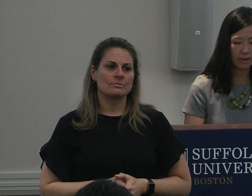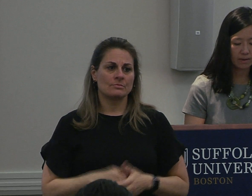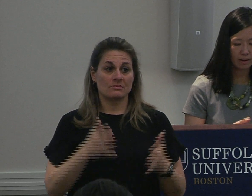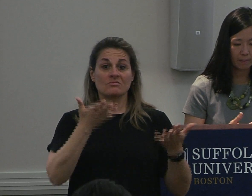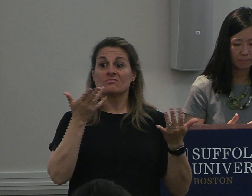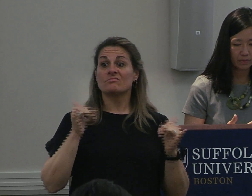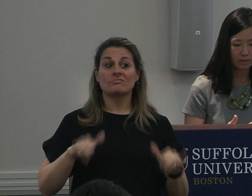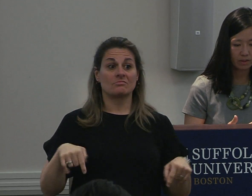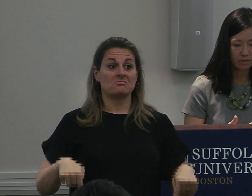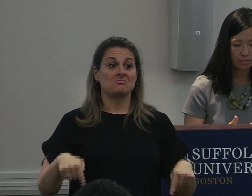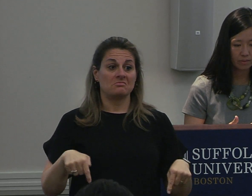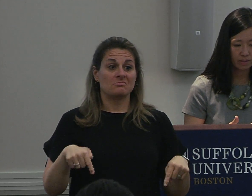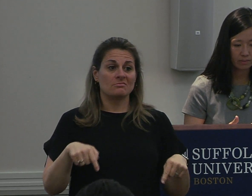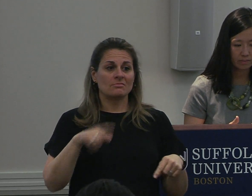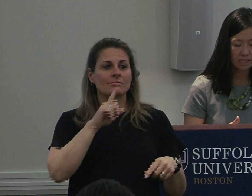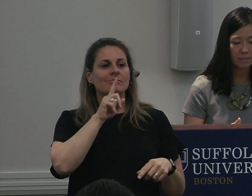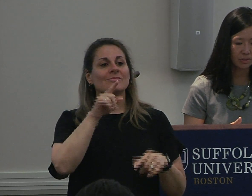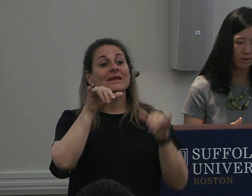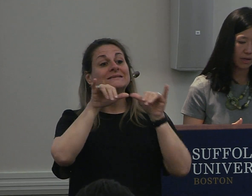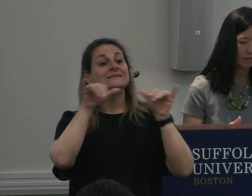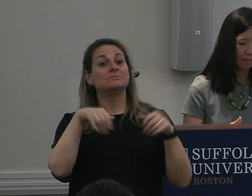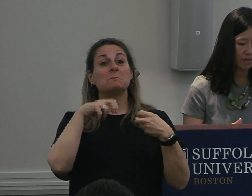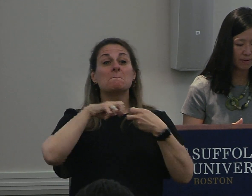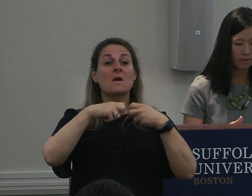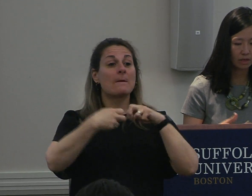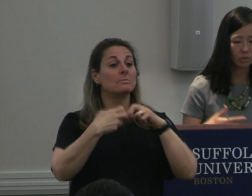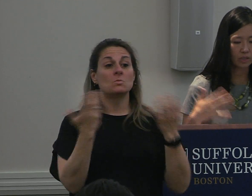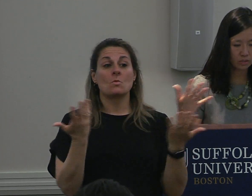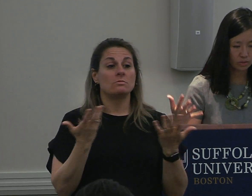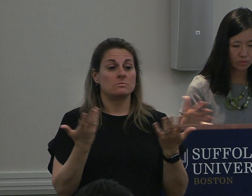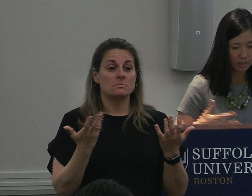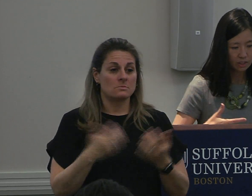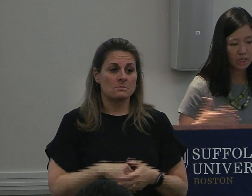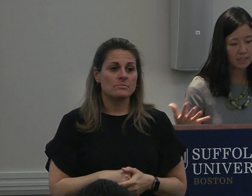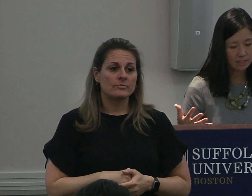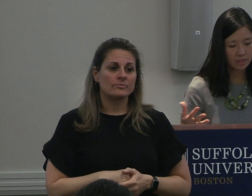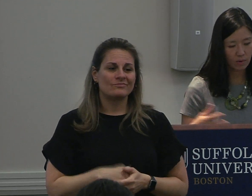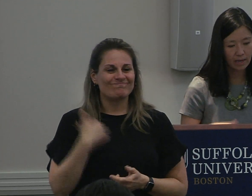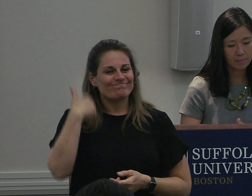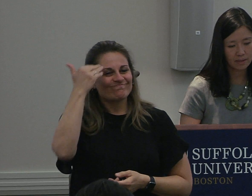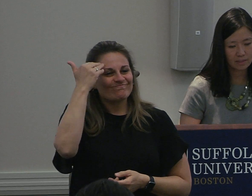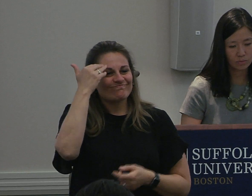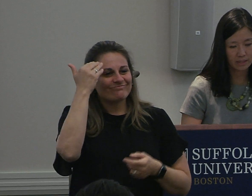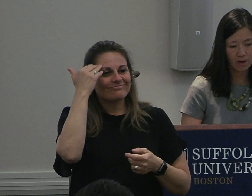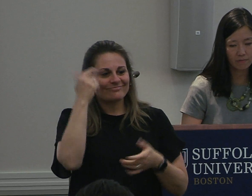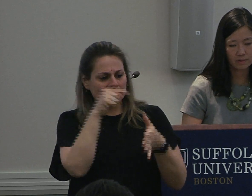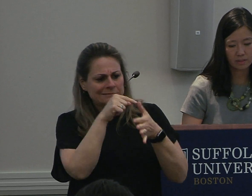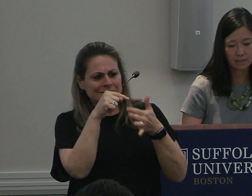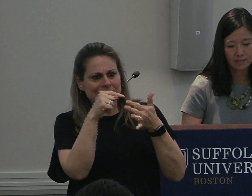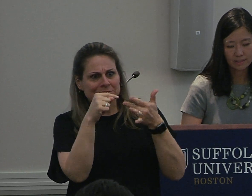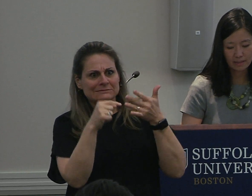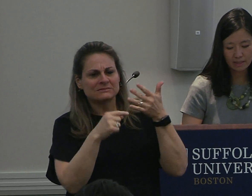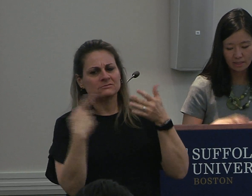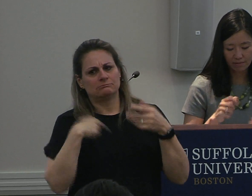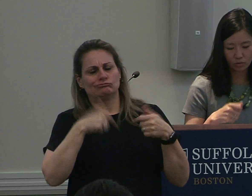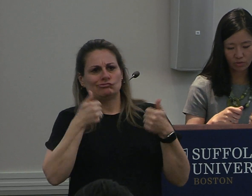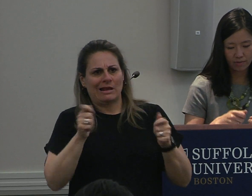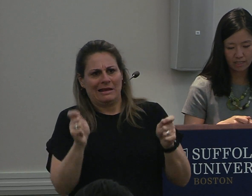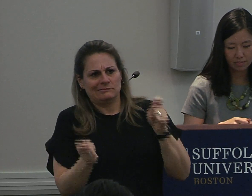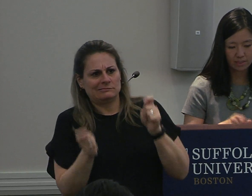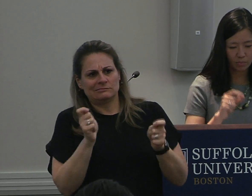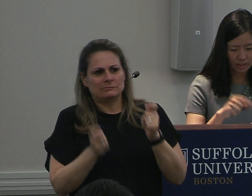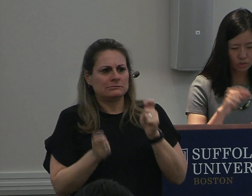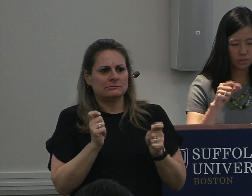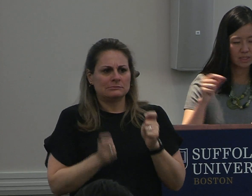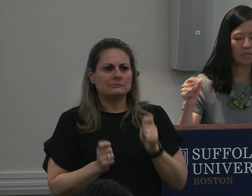issue that the team is already on top of and looking to change citywide, but it's really helpful to get the individual